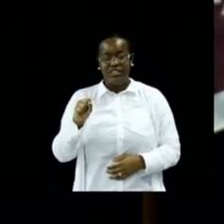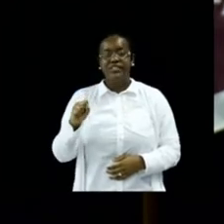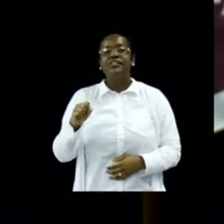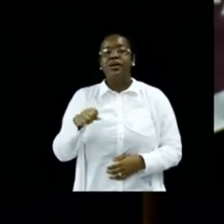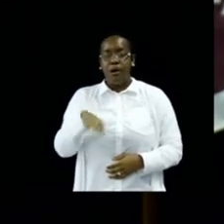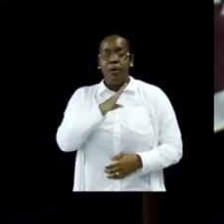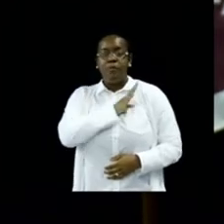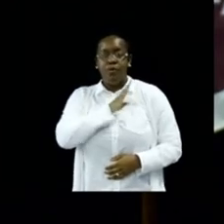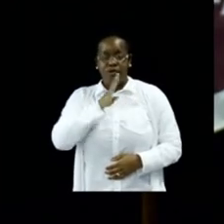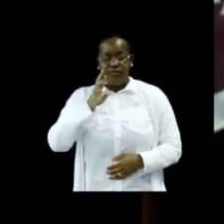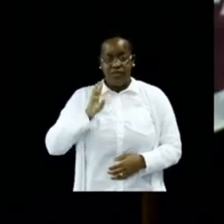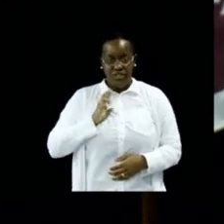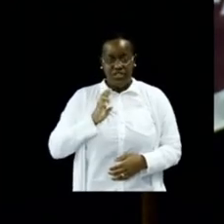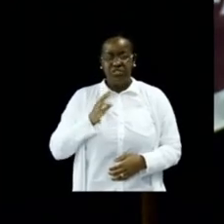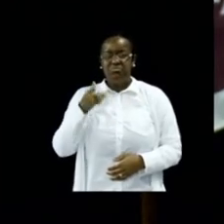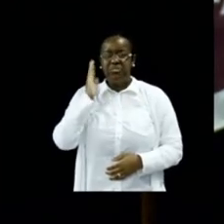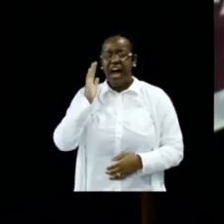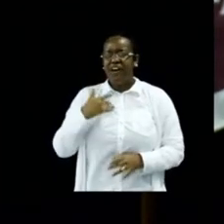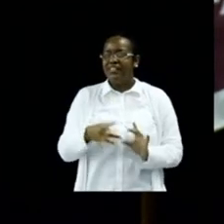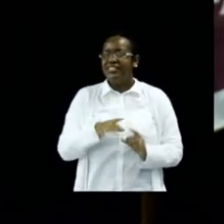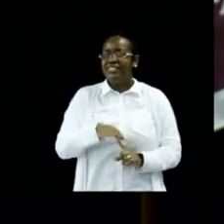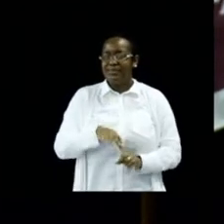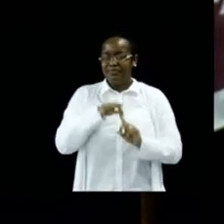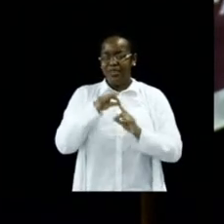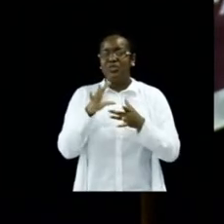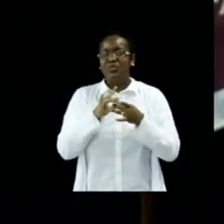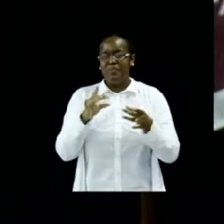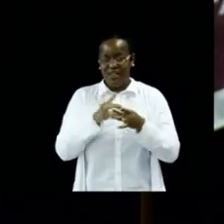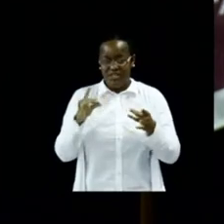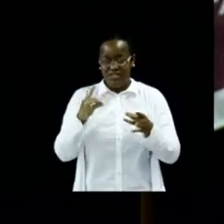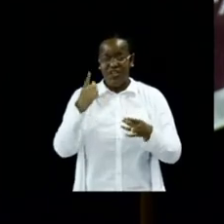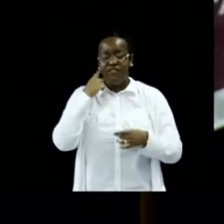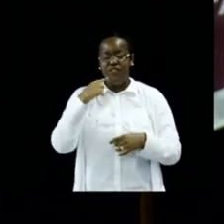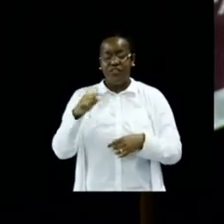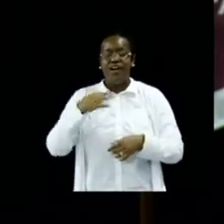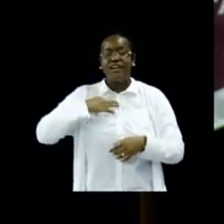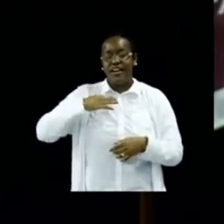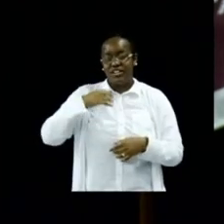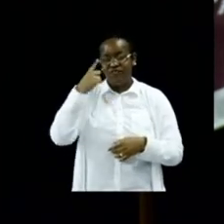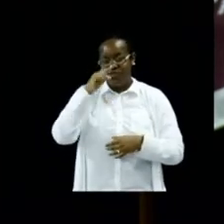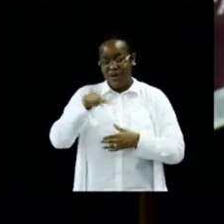Board of Regents, as he delivers a special message to our candidates for graduation.